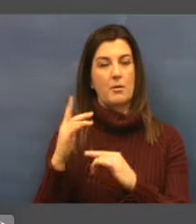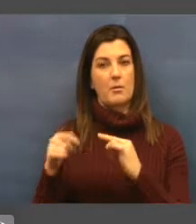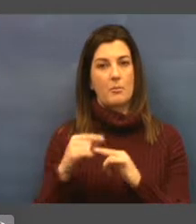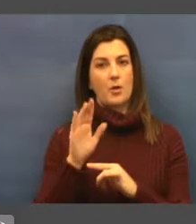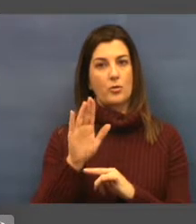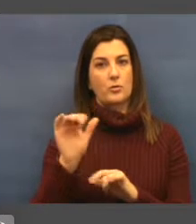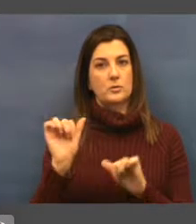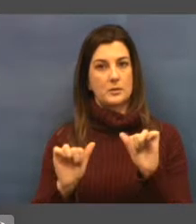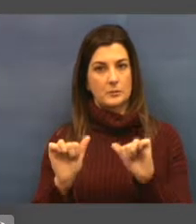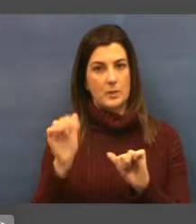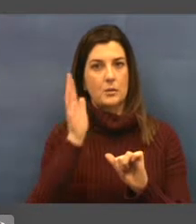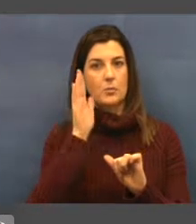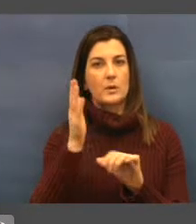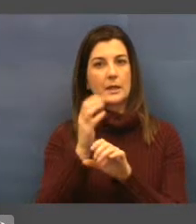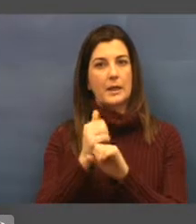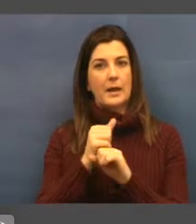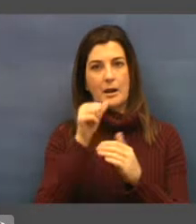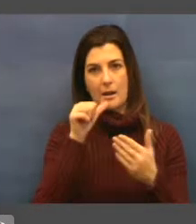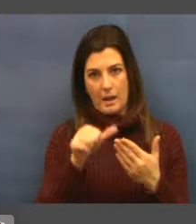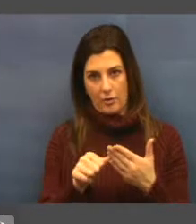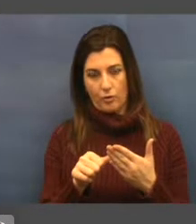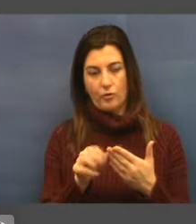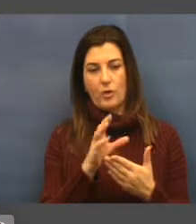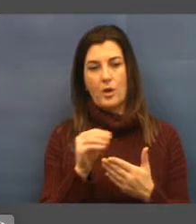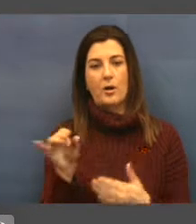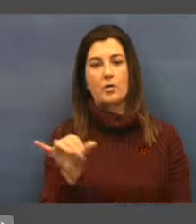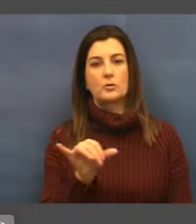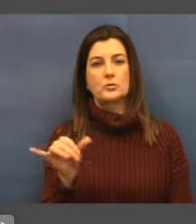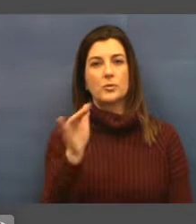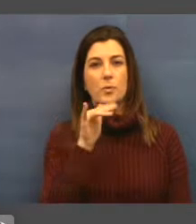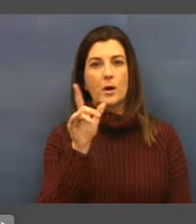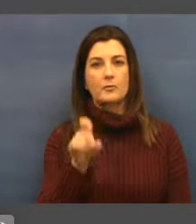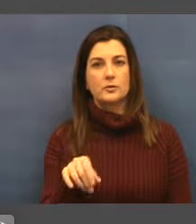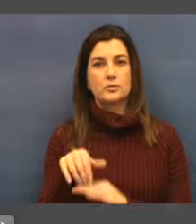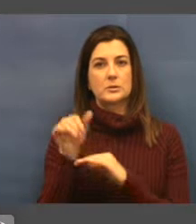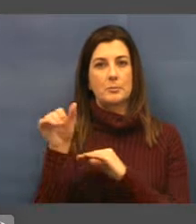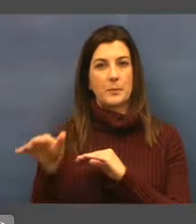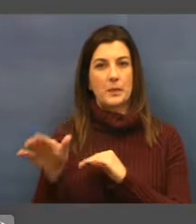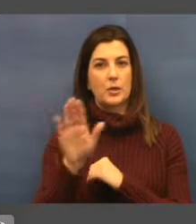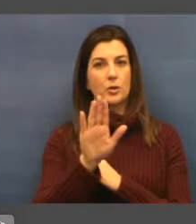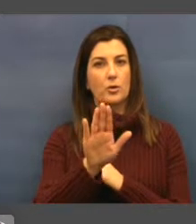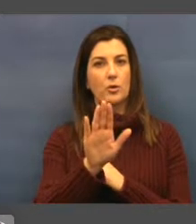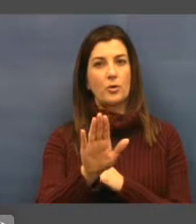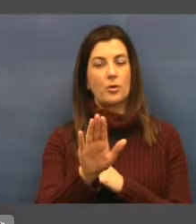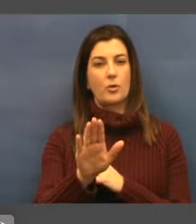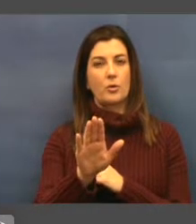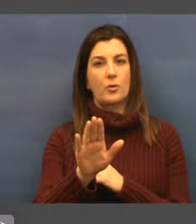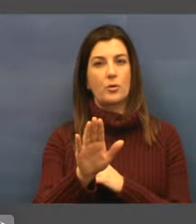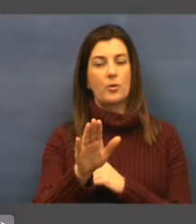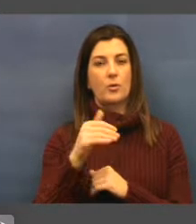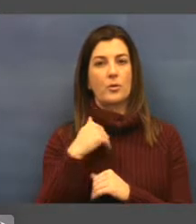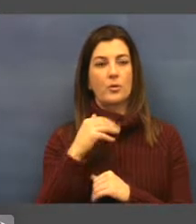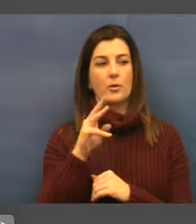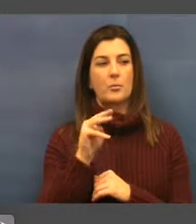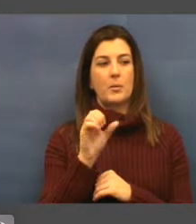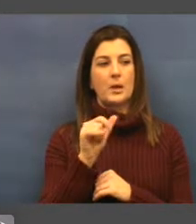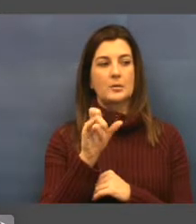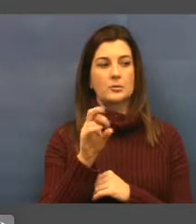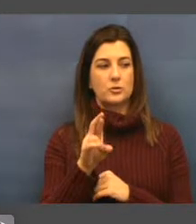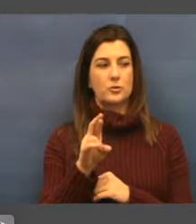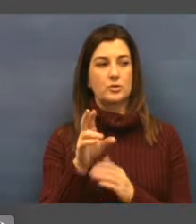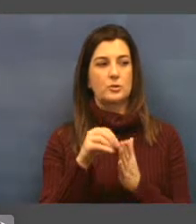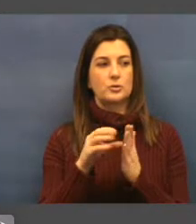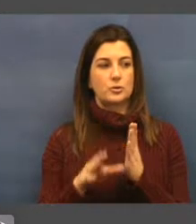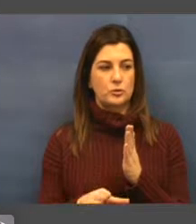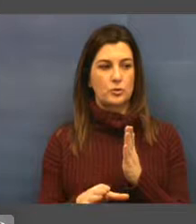about your assessment. You'll get an assessment letter, and you'll also have to submit your Master Student Financial Assistance